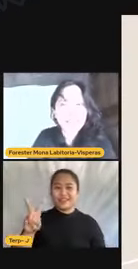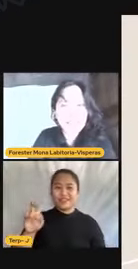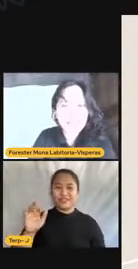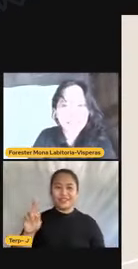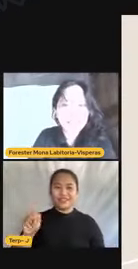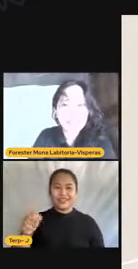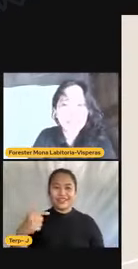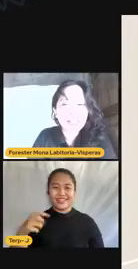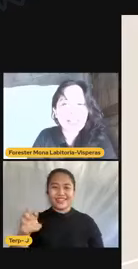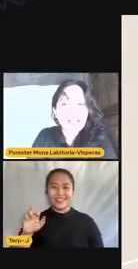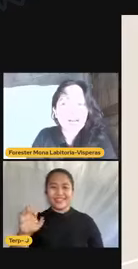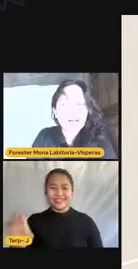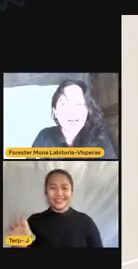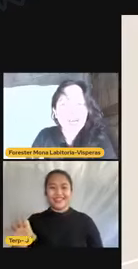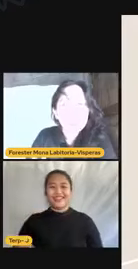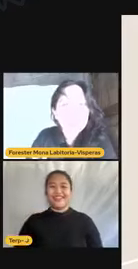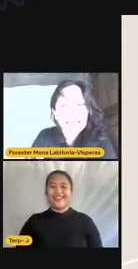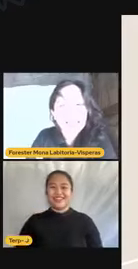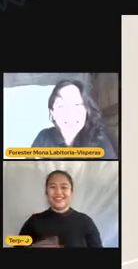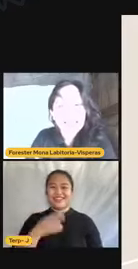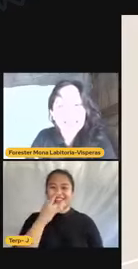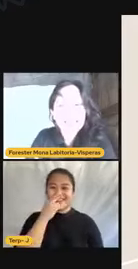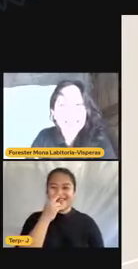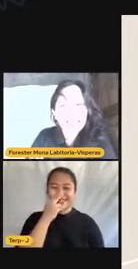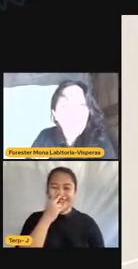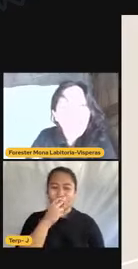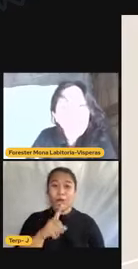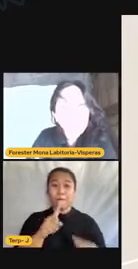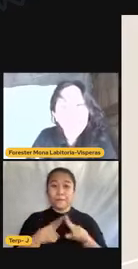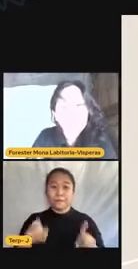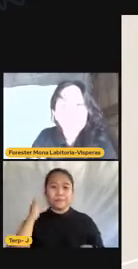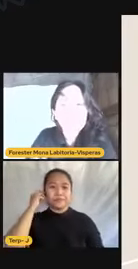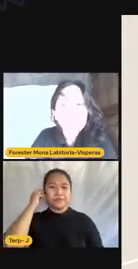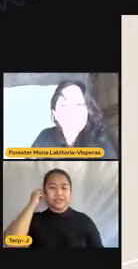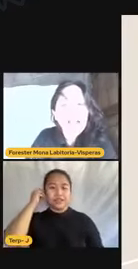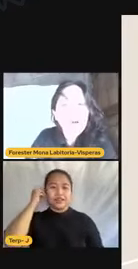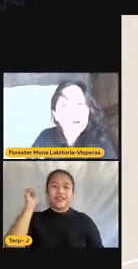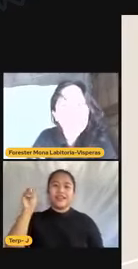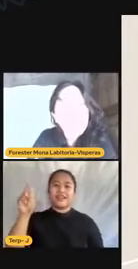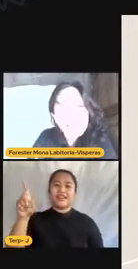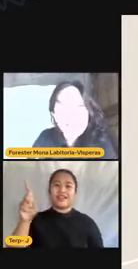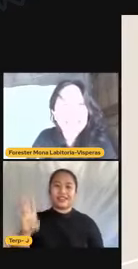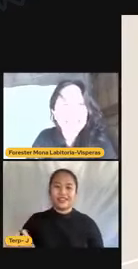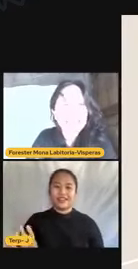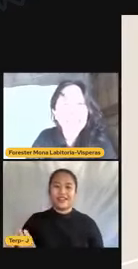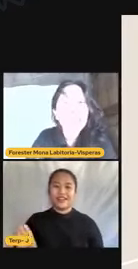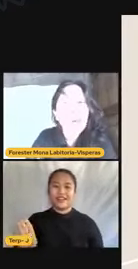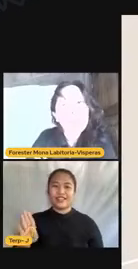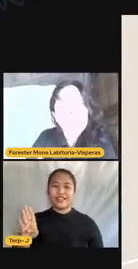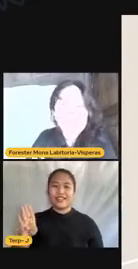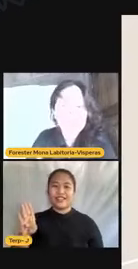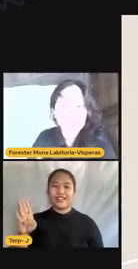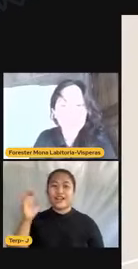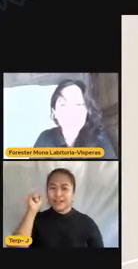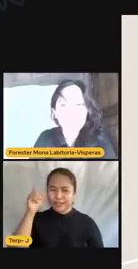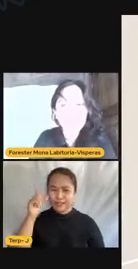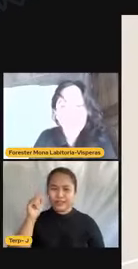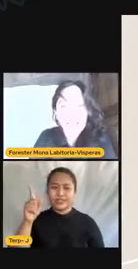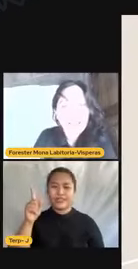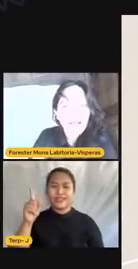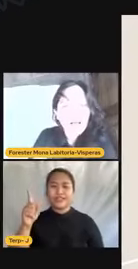nag-iisa tayo ng makaganti or something. But the thing is, God can turn our mess into a